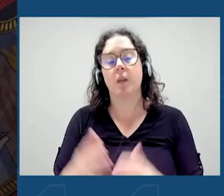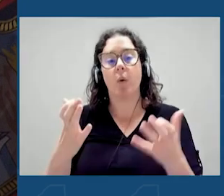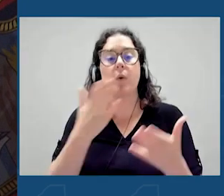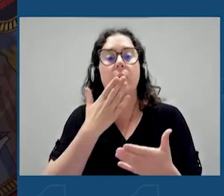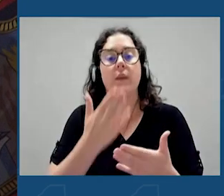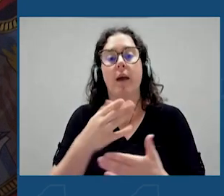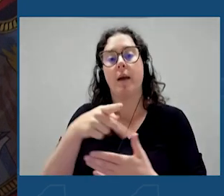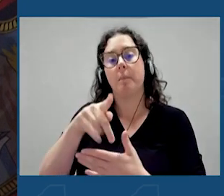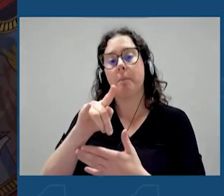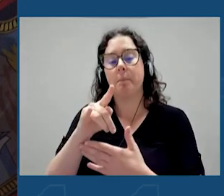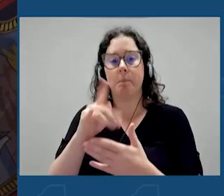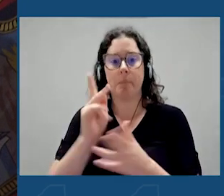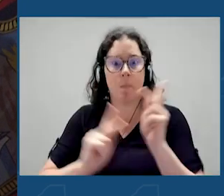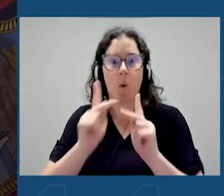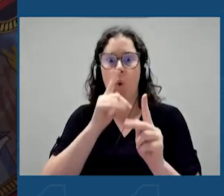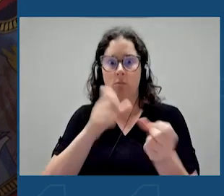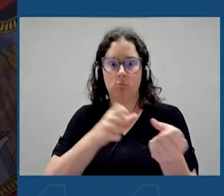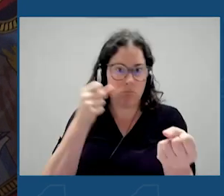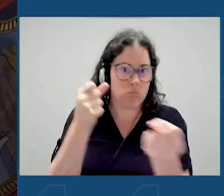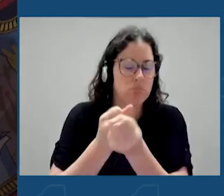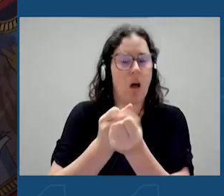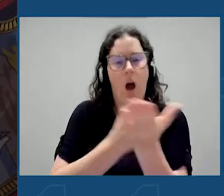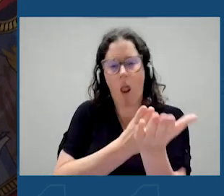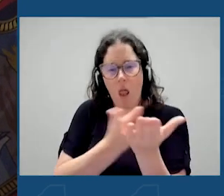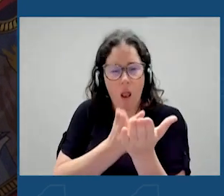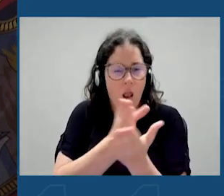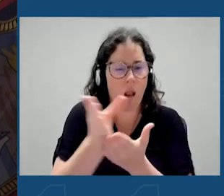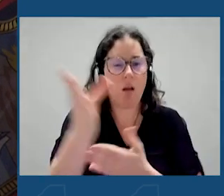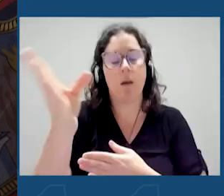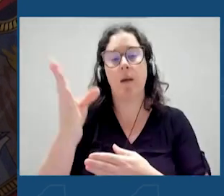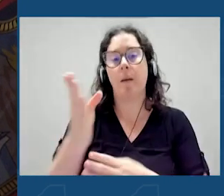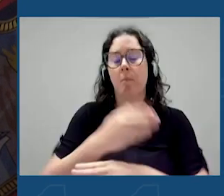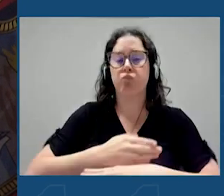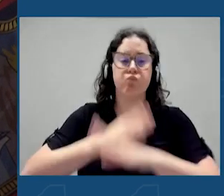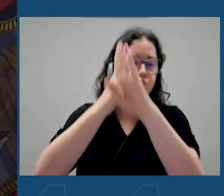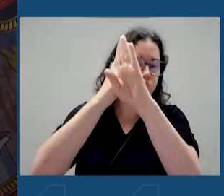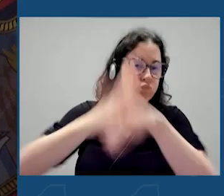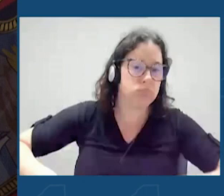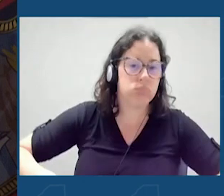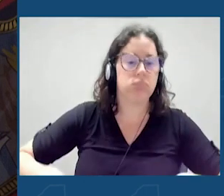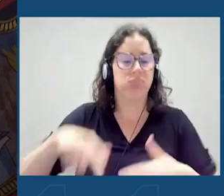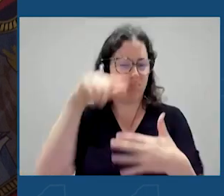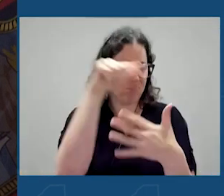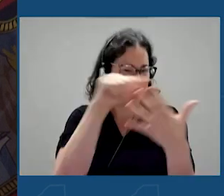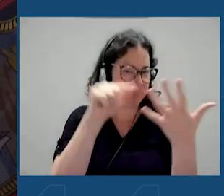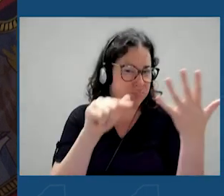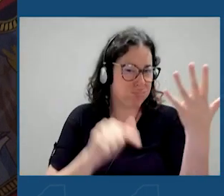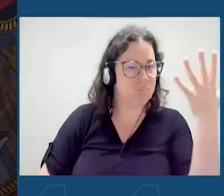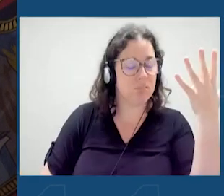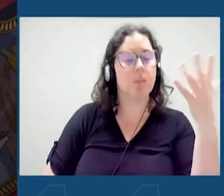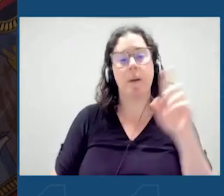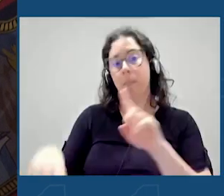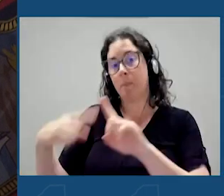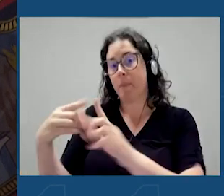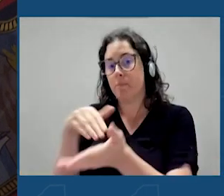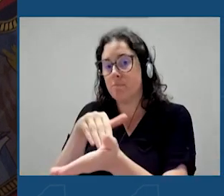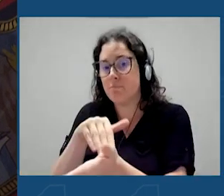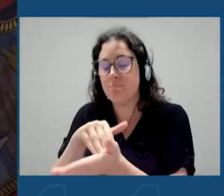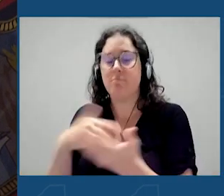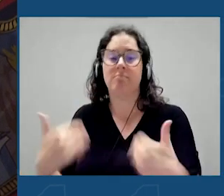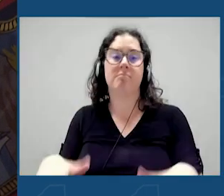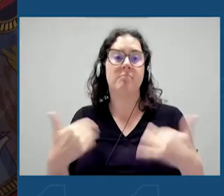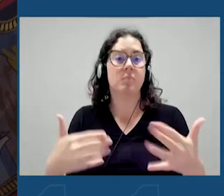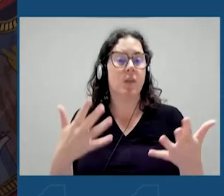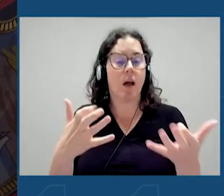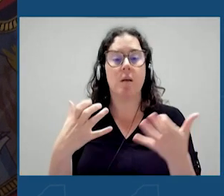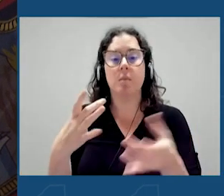pioneers, champions, barrier breakers among our healthcare profession, and I'm talking about